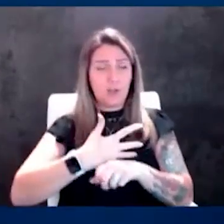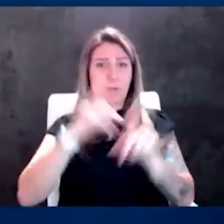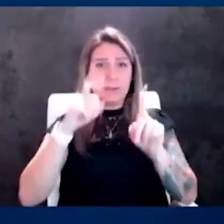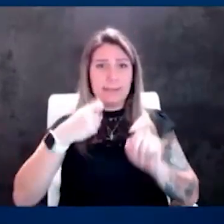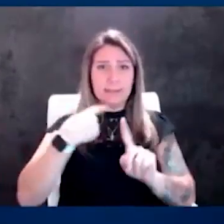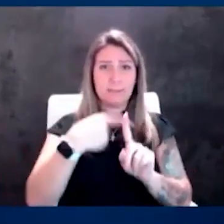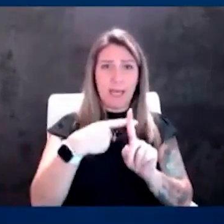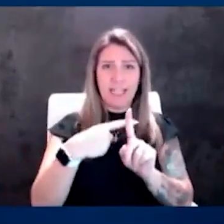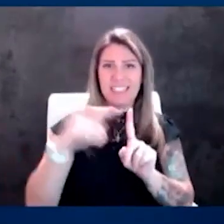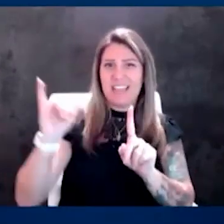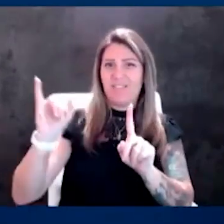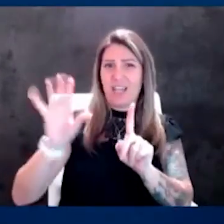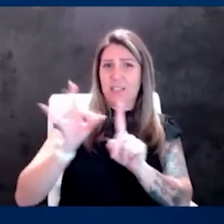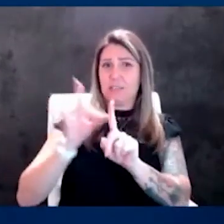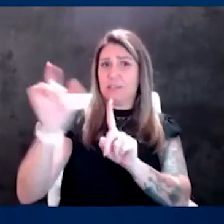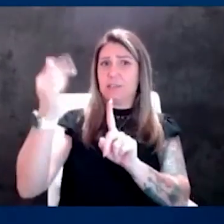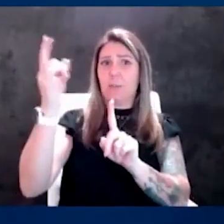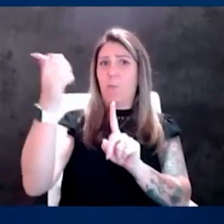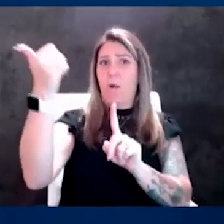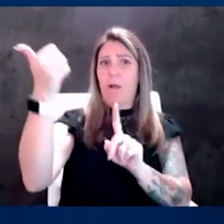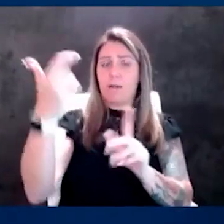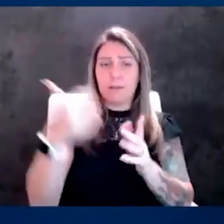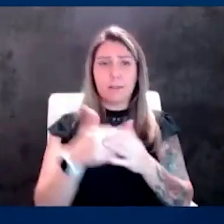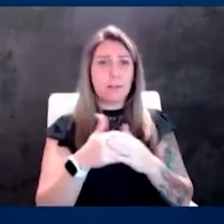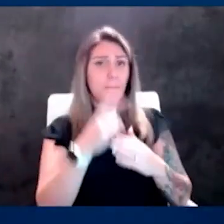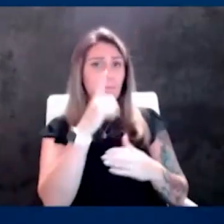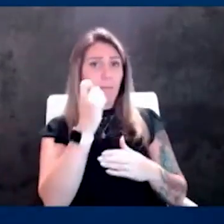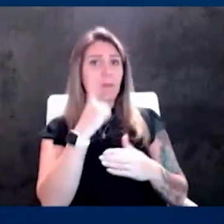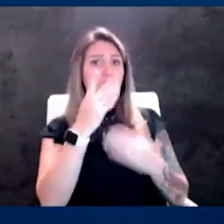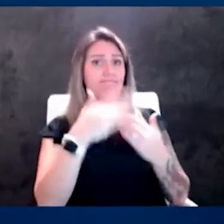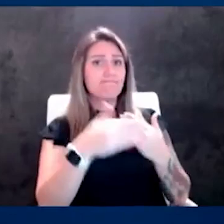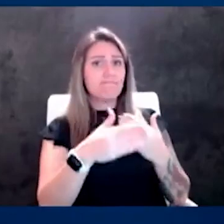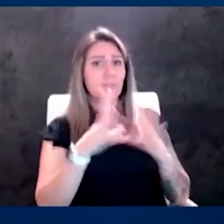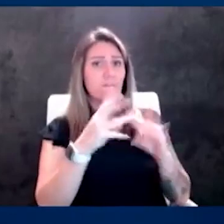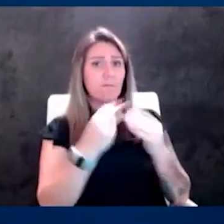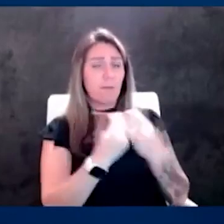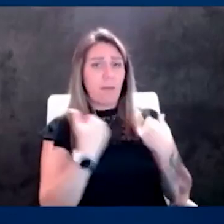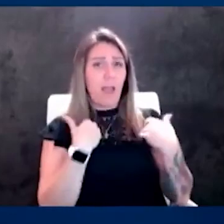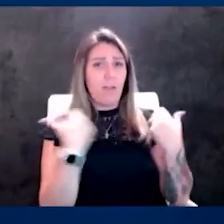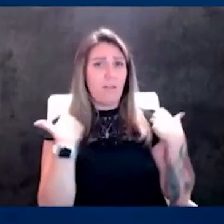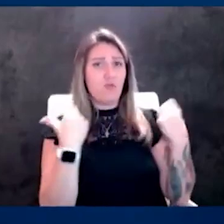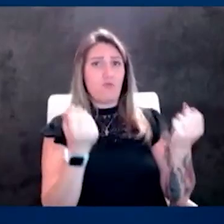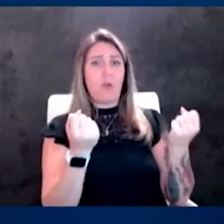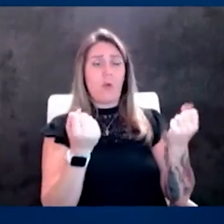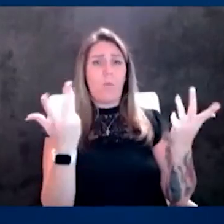else. Because the rest of the family has had it and recovered, what are the odds the